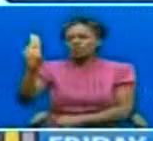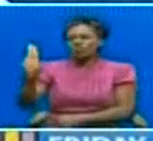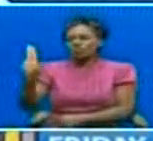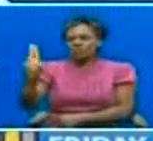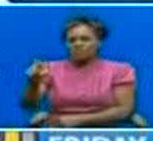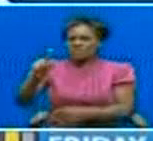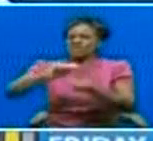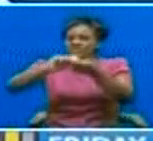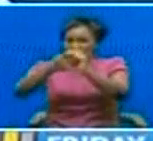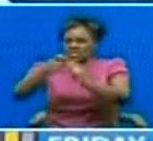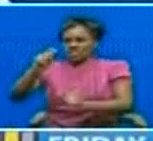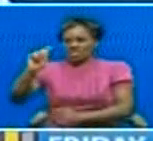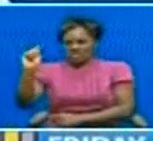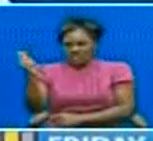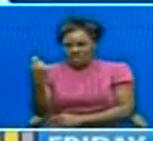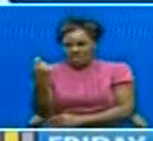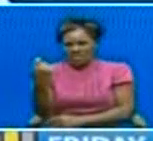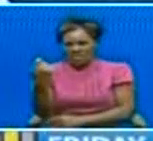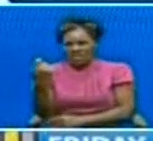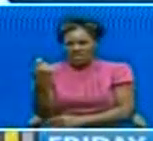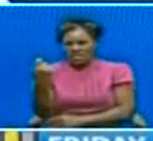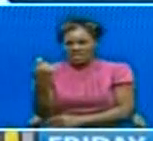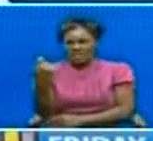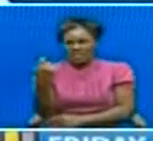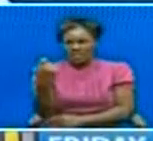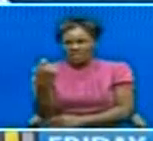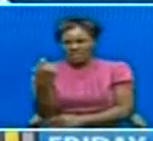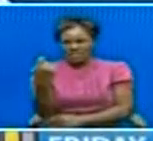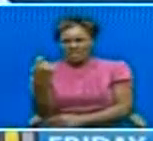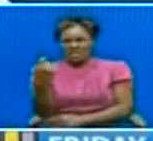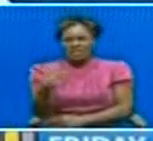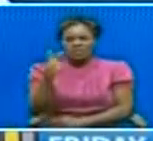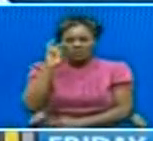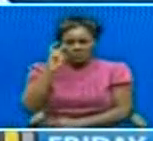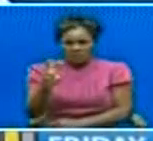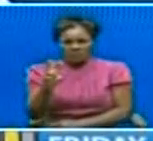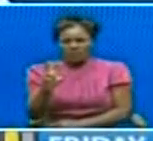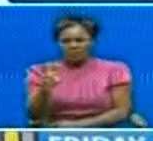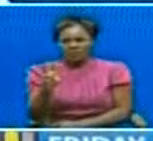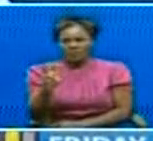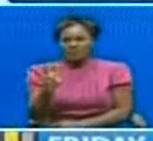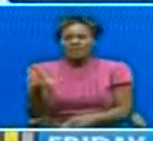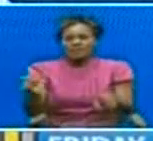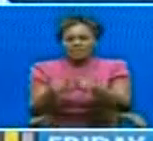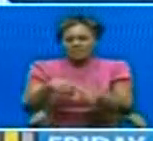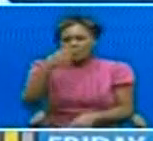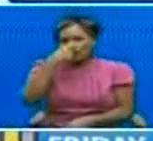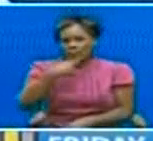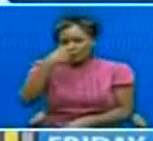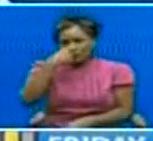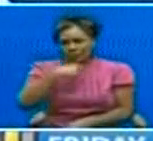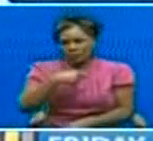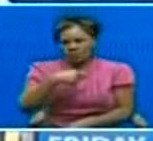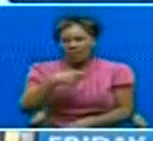definitely going to change Kenya. And you you're can going see so political now. You can see you're a politics now. And even in Tanzania, and you know, there's one